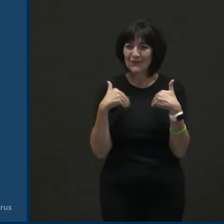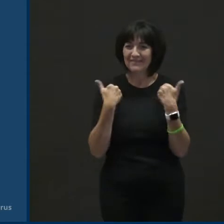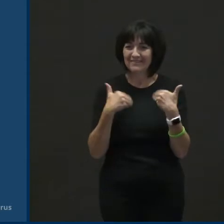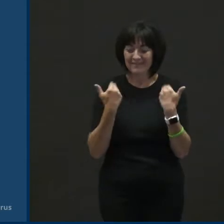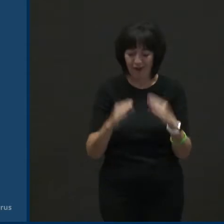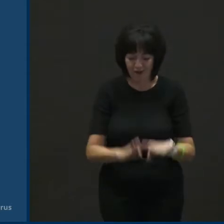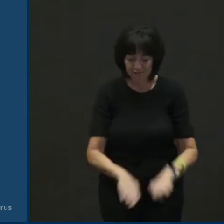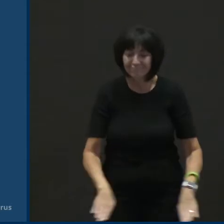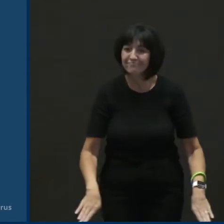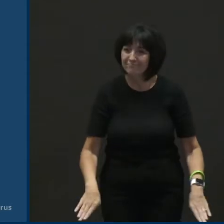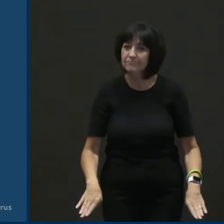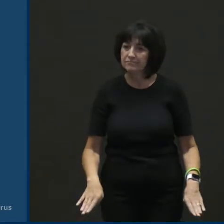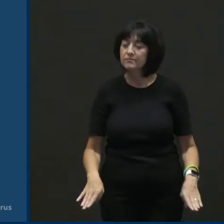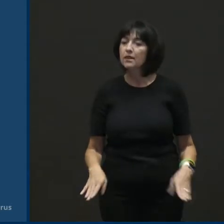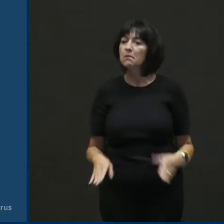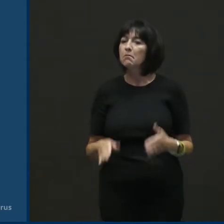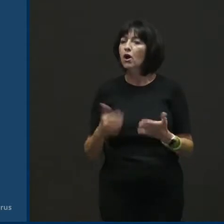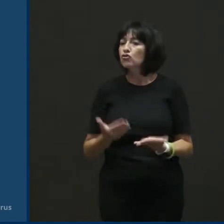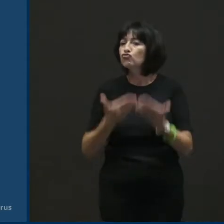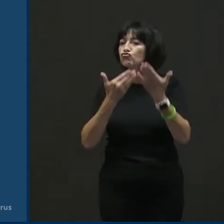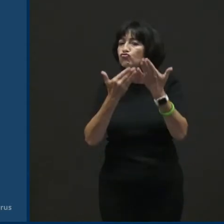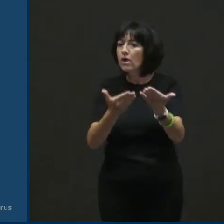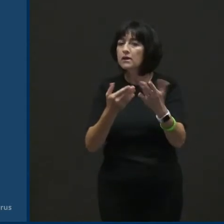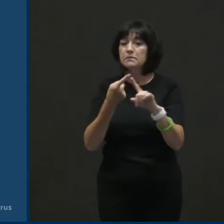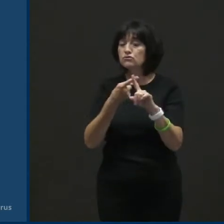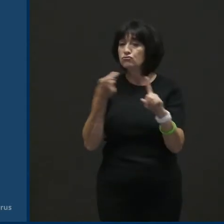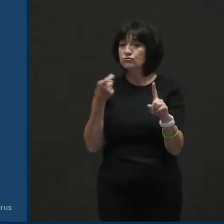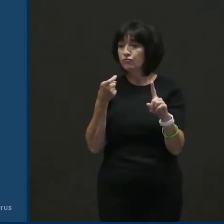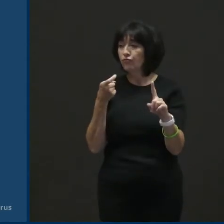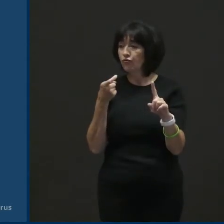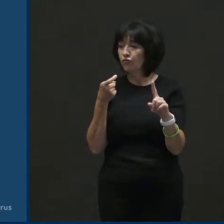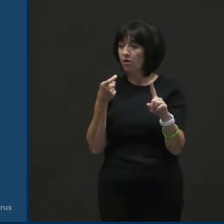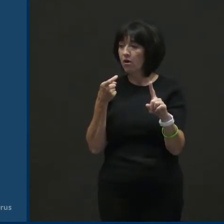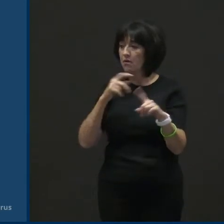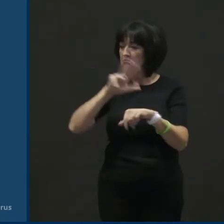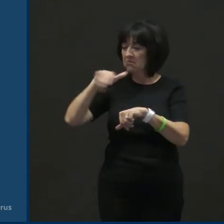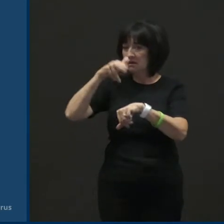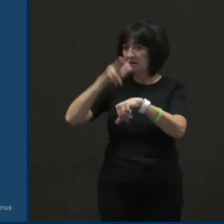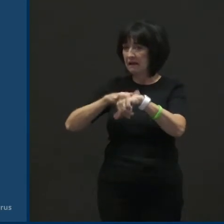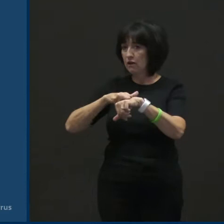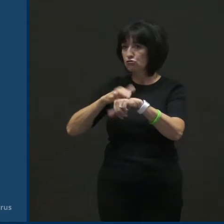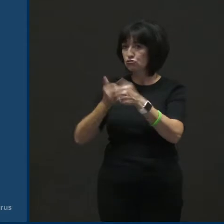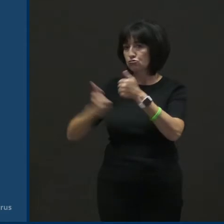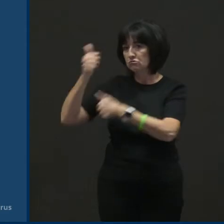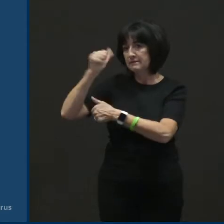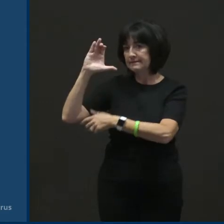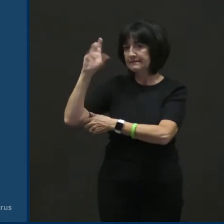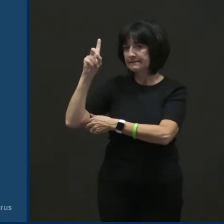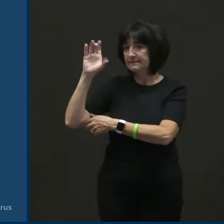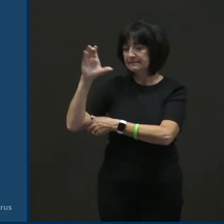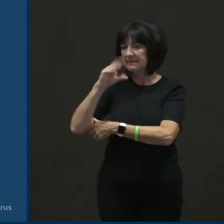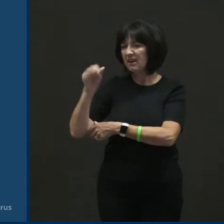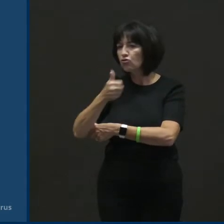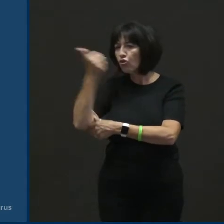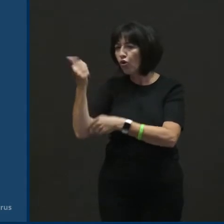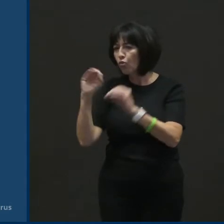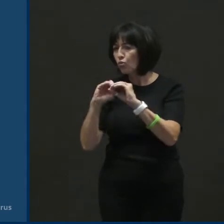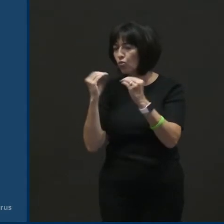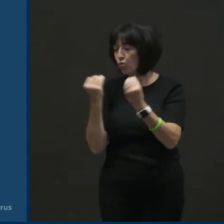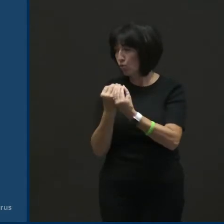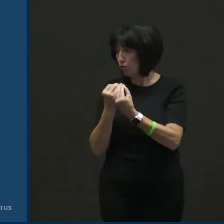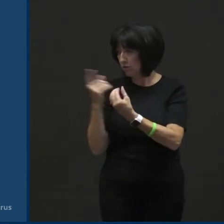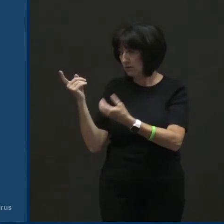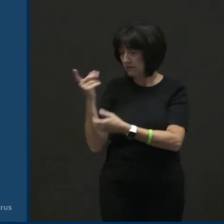but a recommendation coming out of the National CDC and other organizations. You want to comment on that at